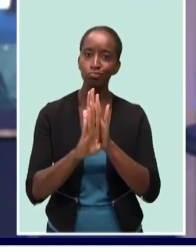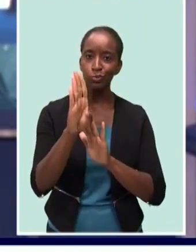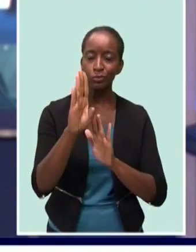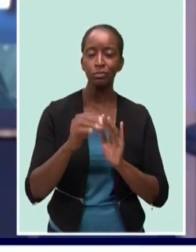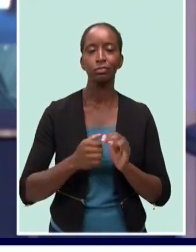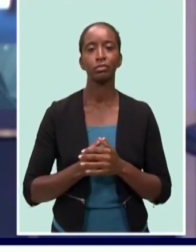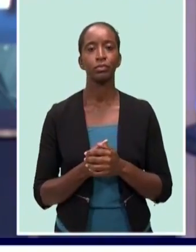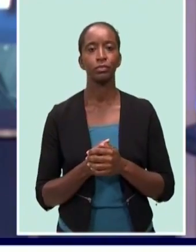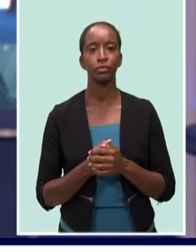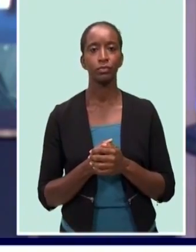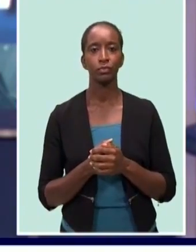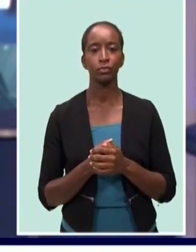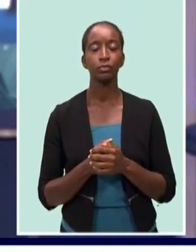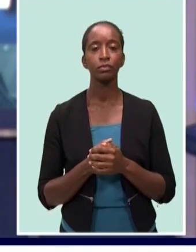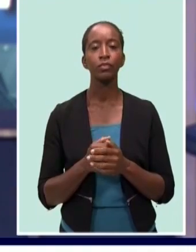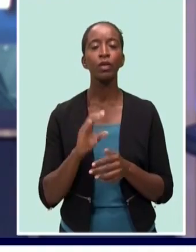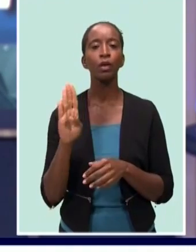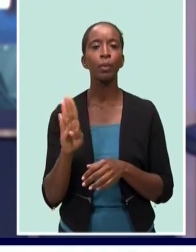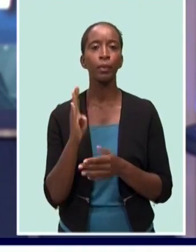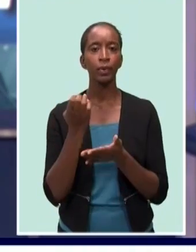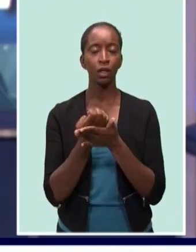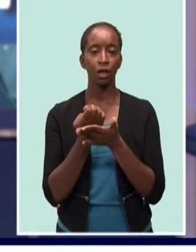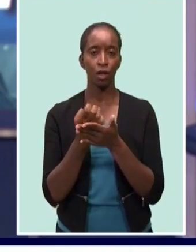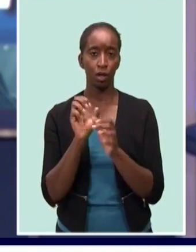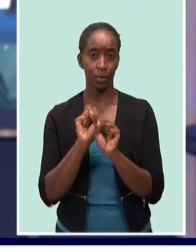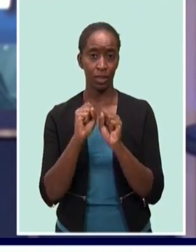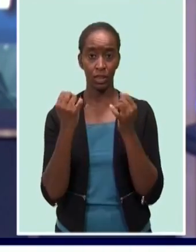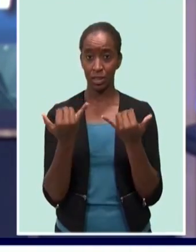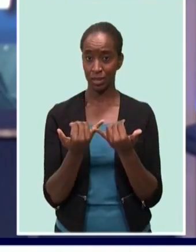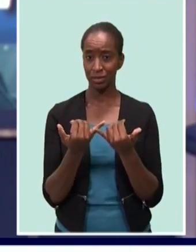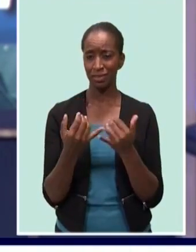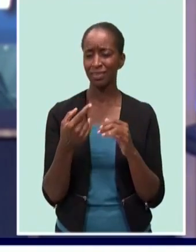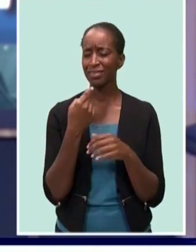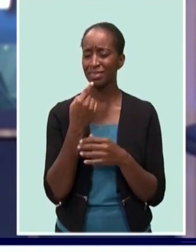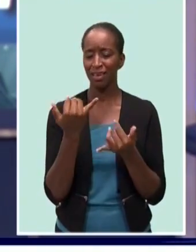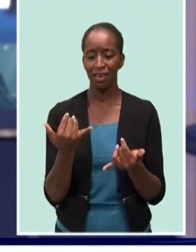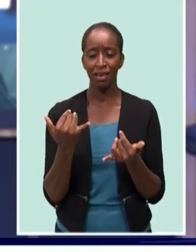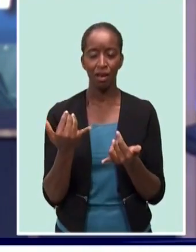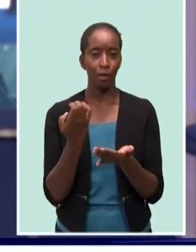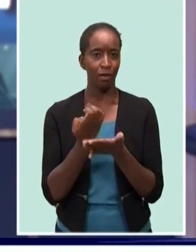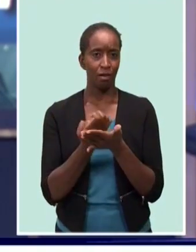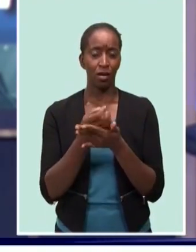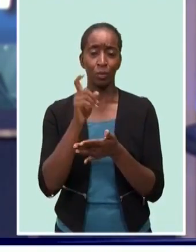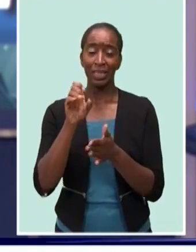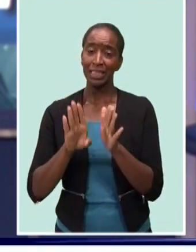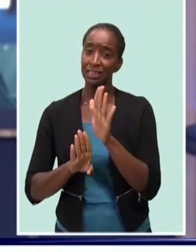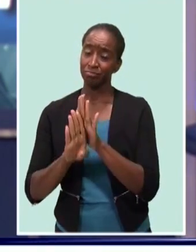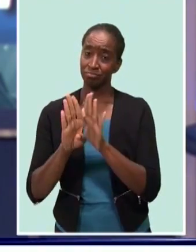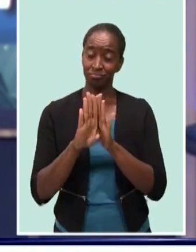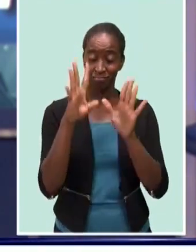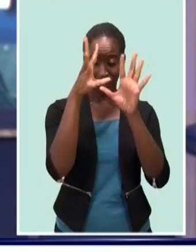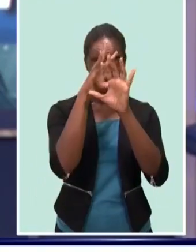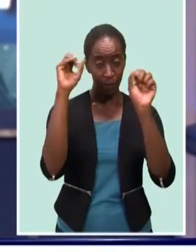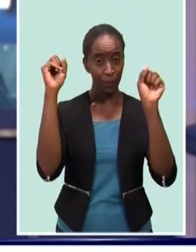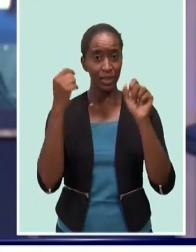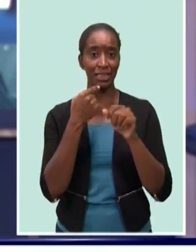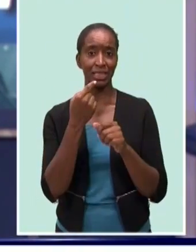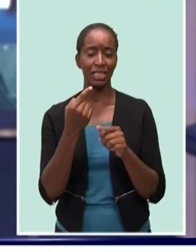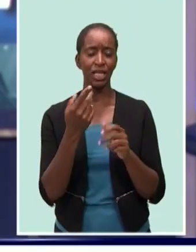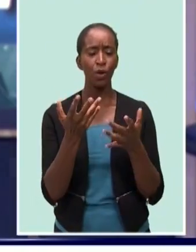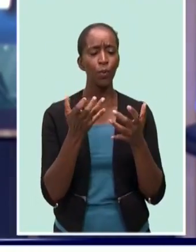refunds, a big chunk is going to hit people's pockets this year, over $40 million, and that's going to help